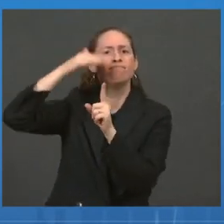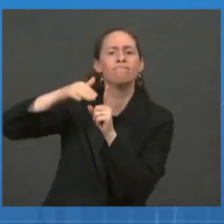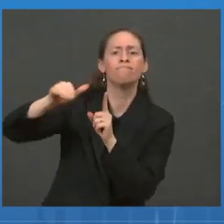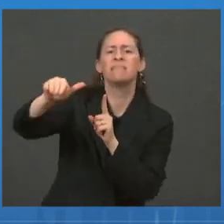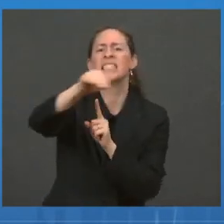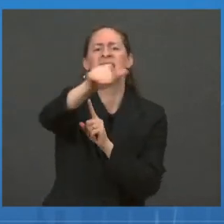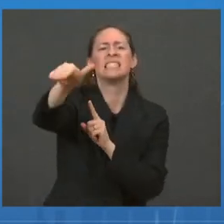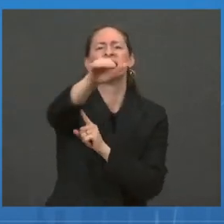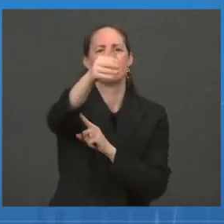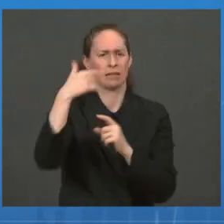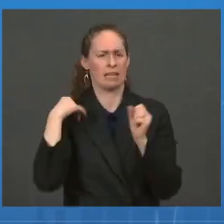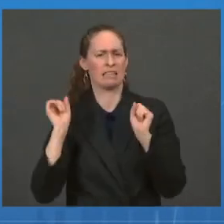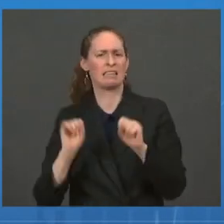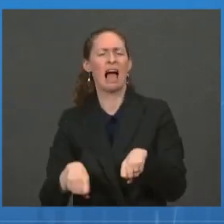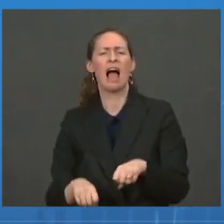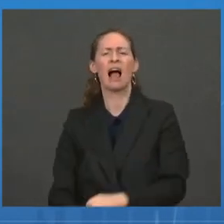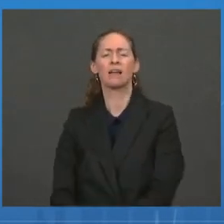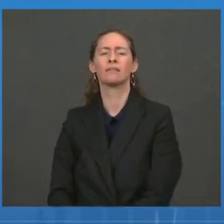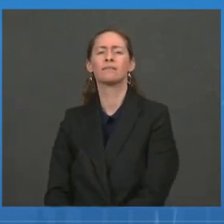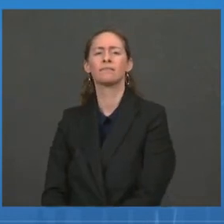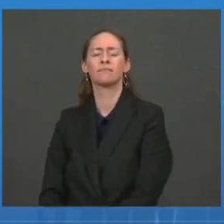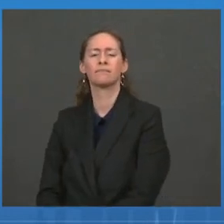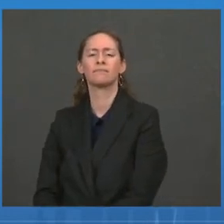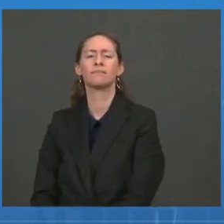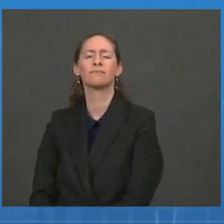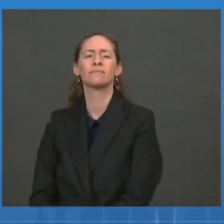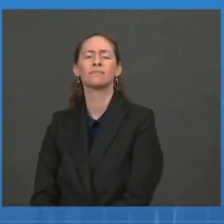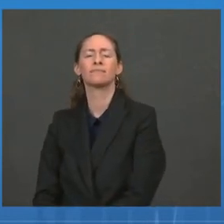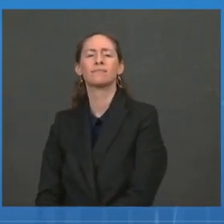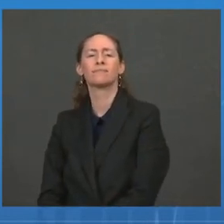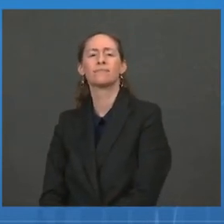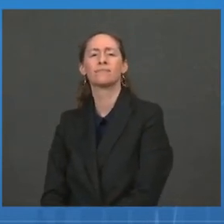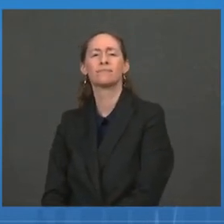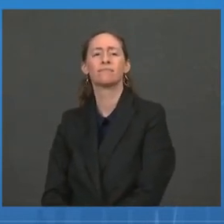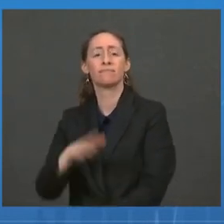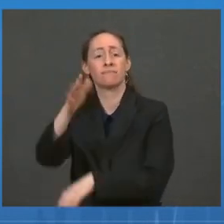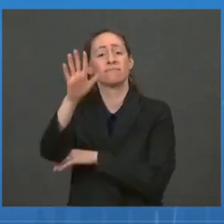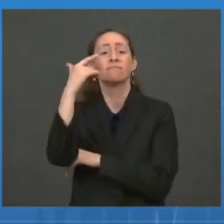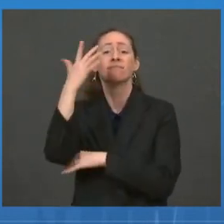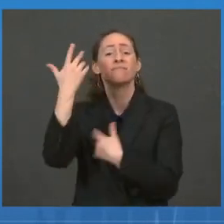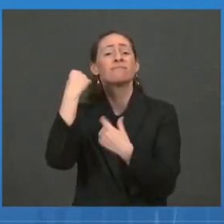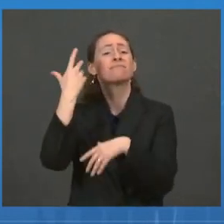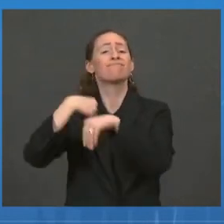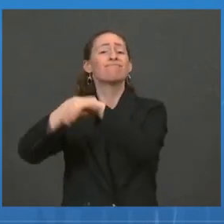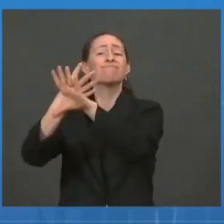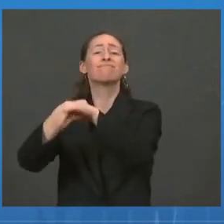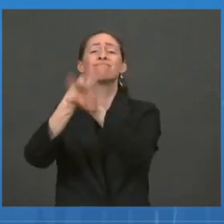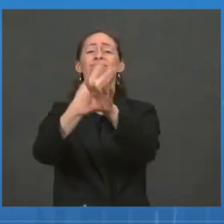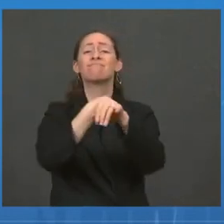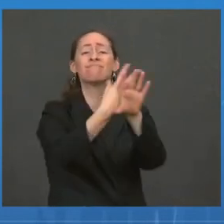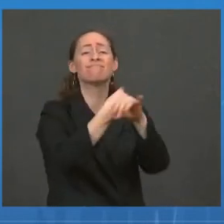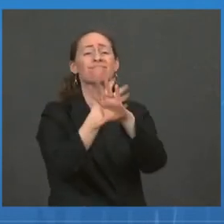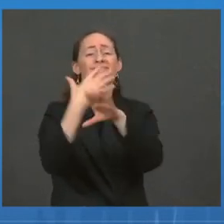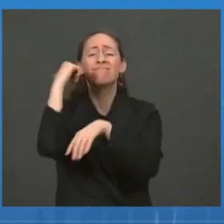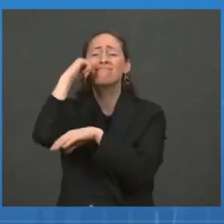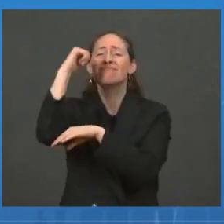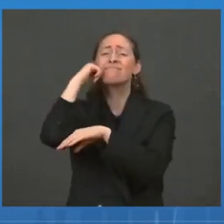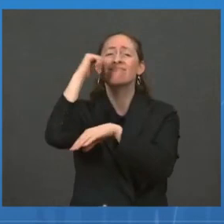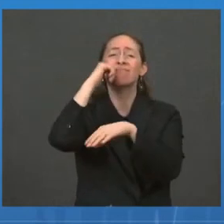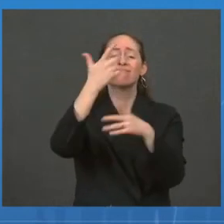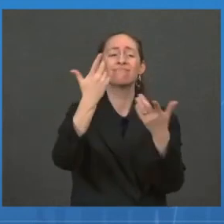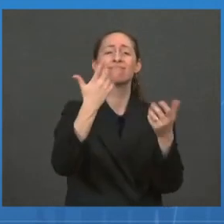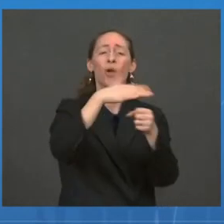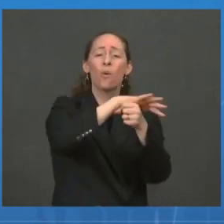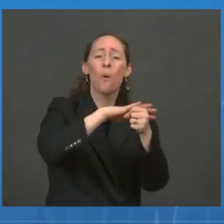local county and state health officials and our public health partners these calls include state county and